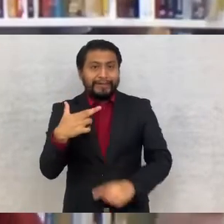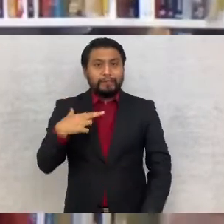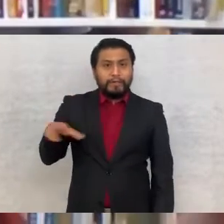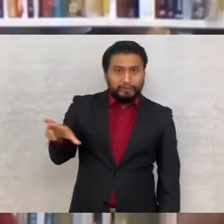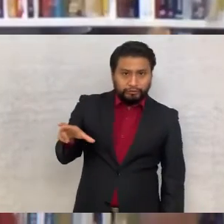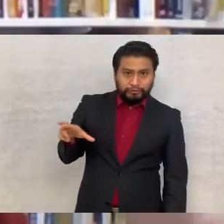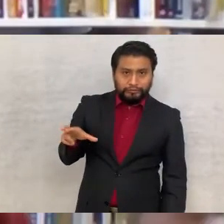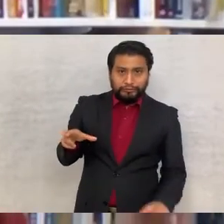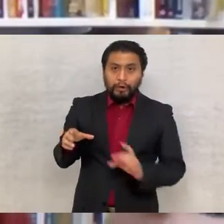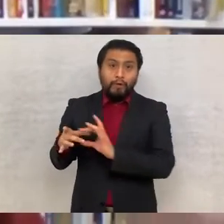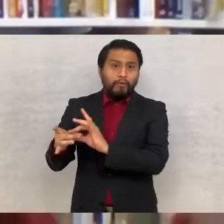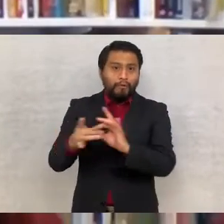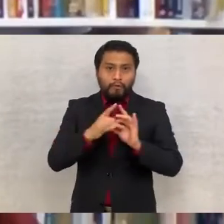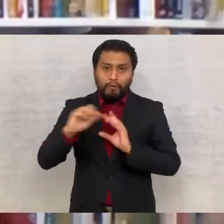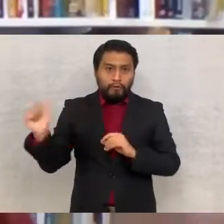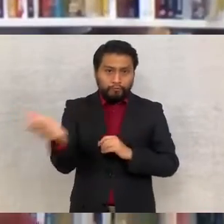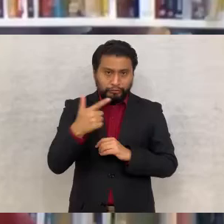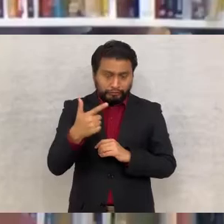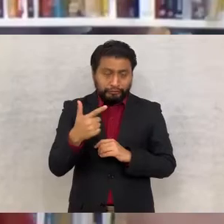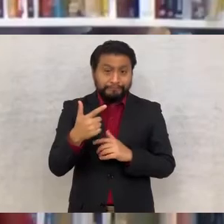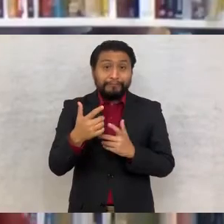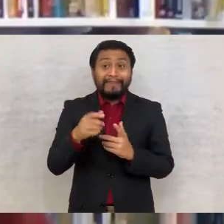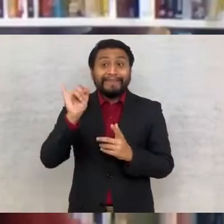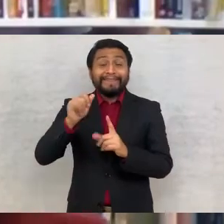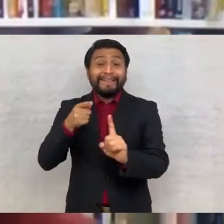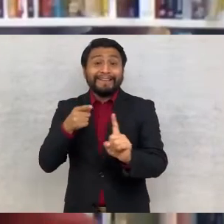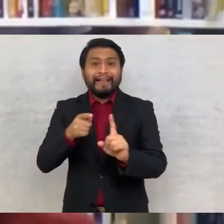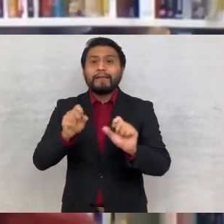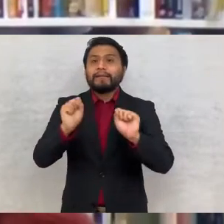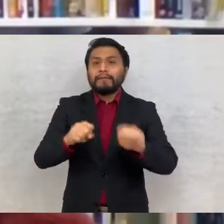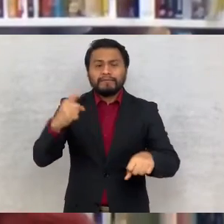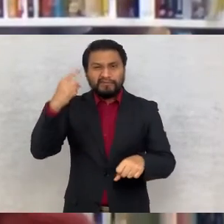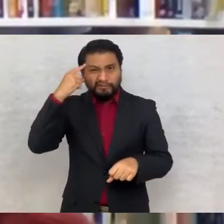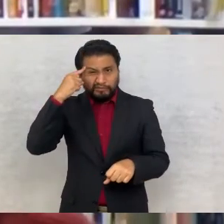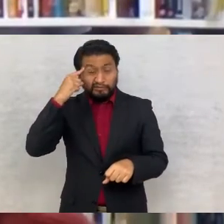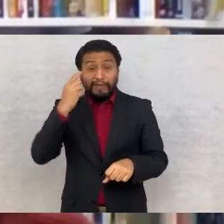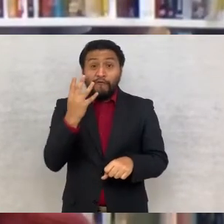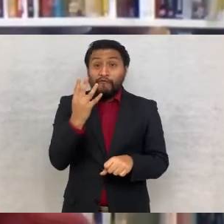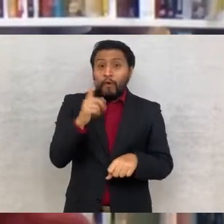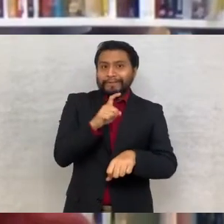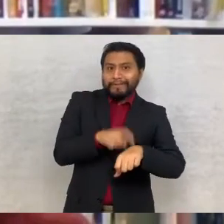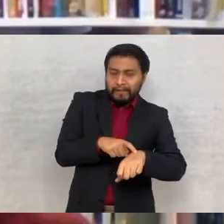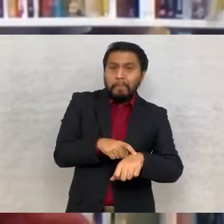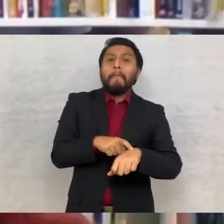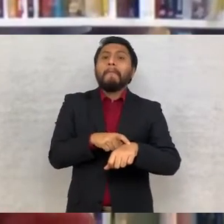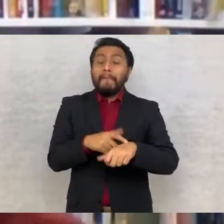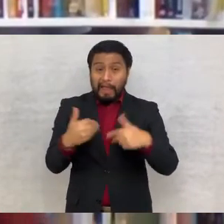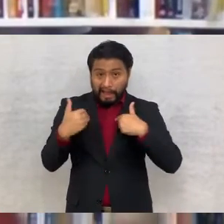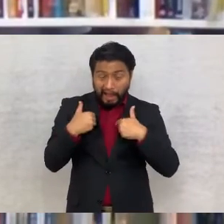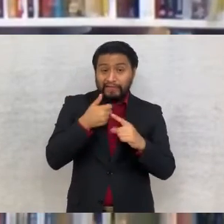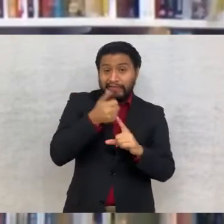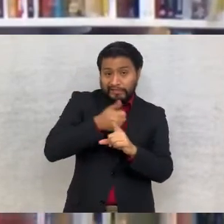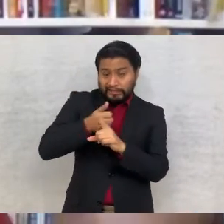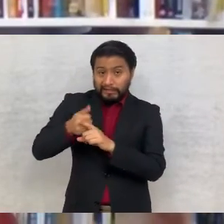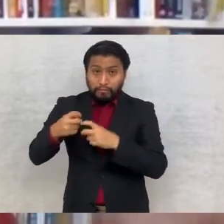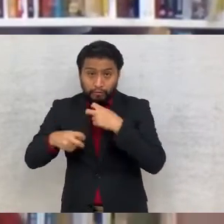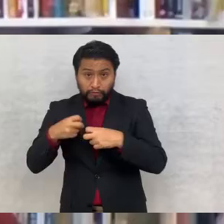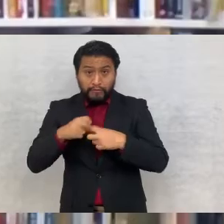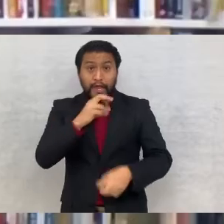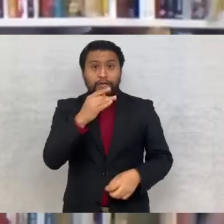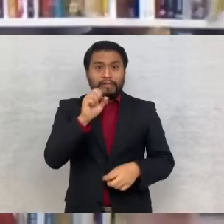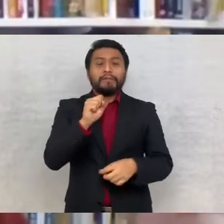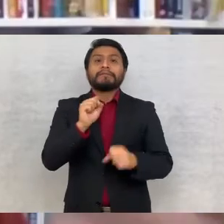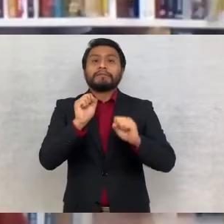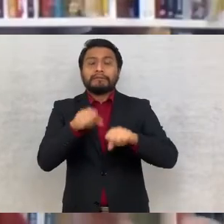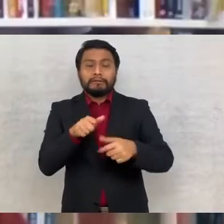political, cultural, and religious hegemony. In this sense, it can also be thought that these four moments, with their particular problems